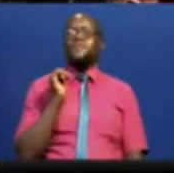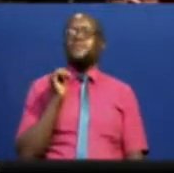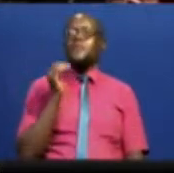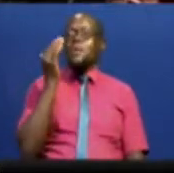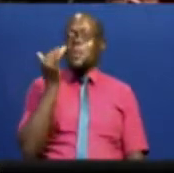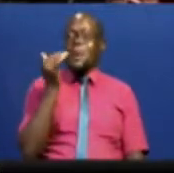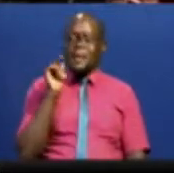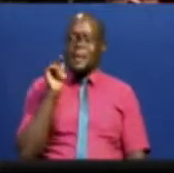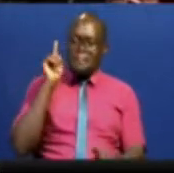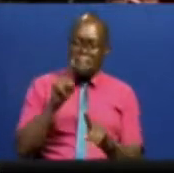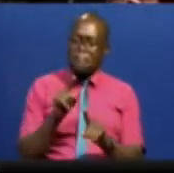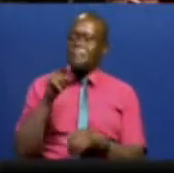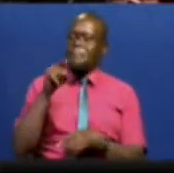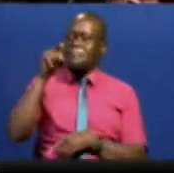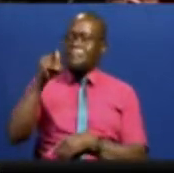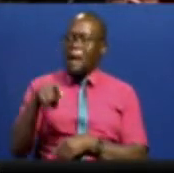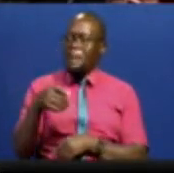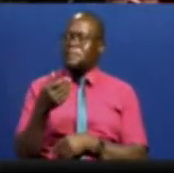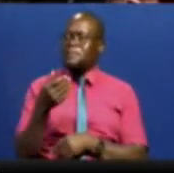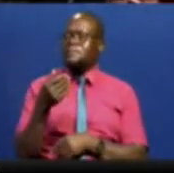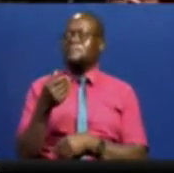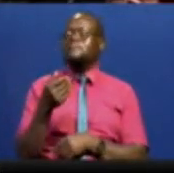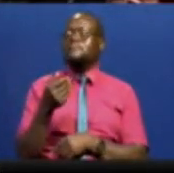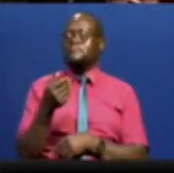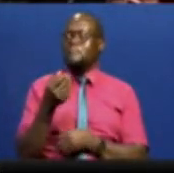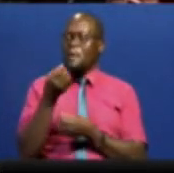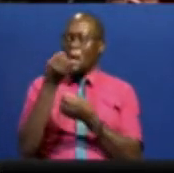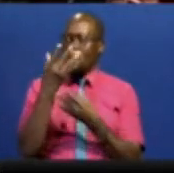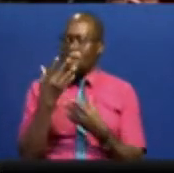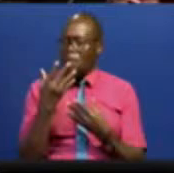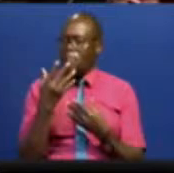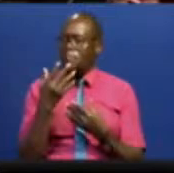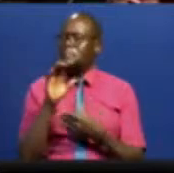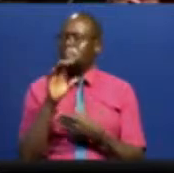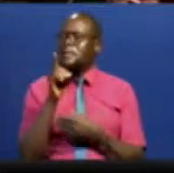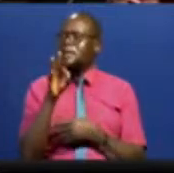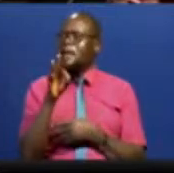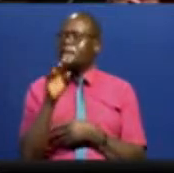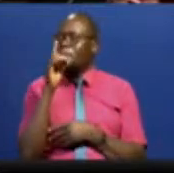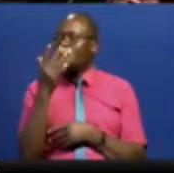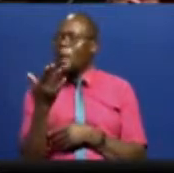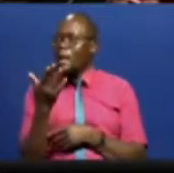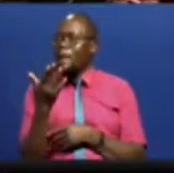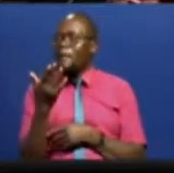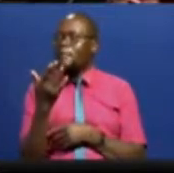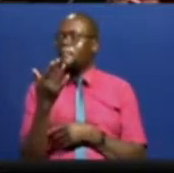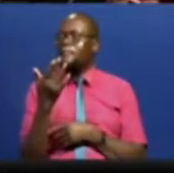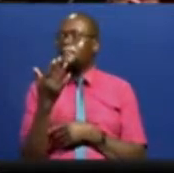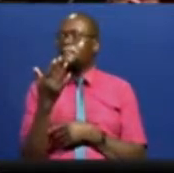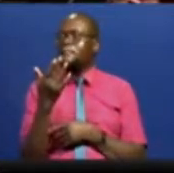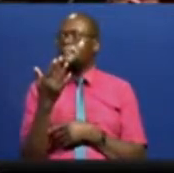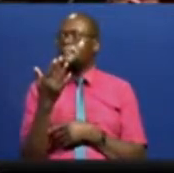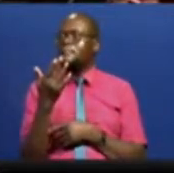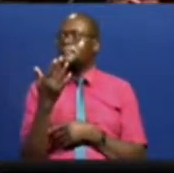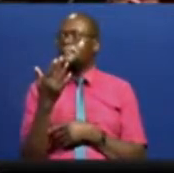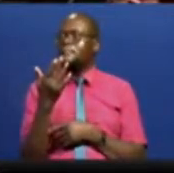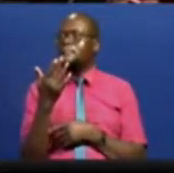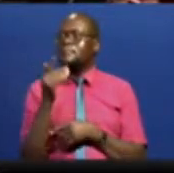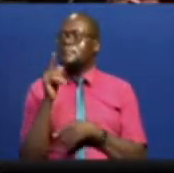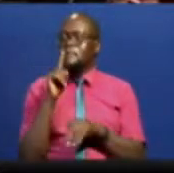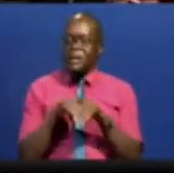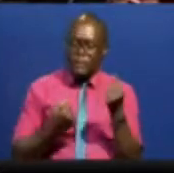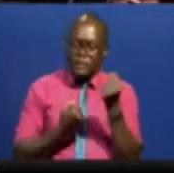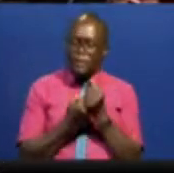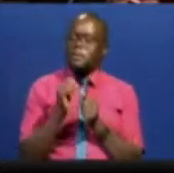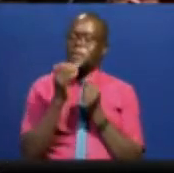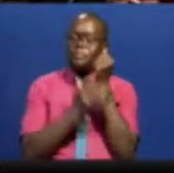In sympathy, in expressing its sympathy with the thousands of children of poor Kenyans out there,